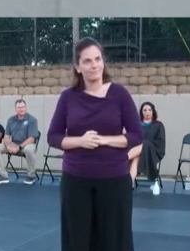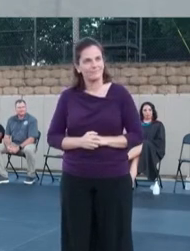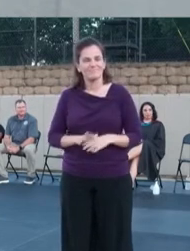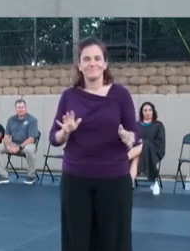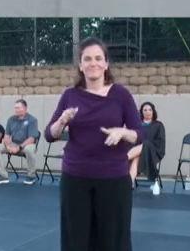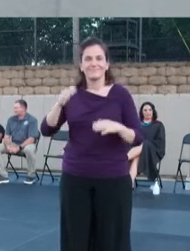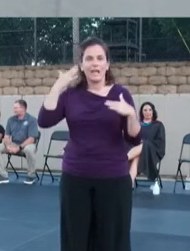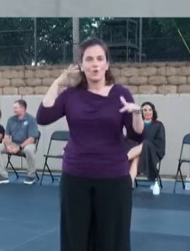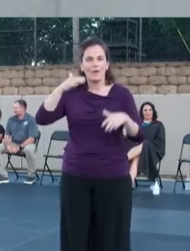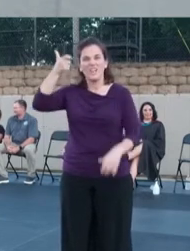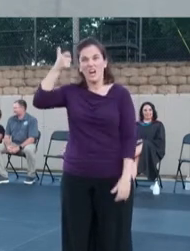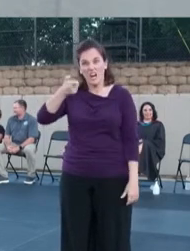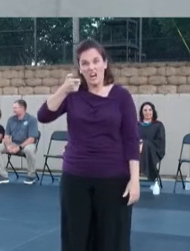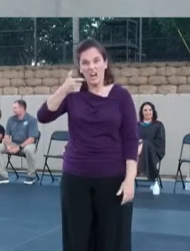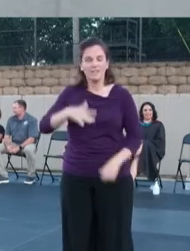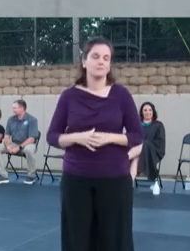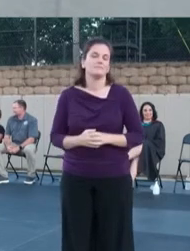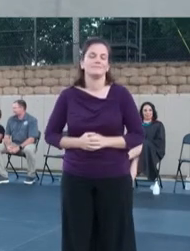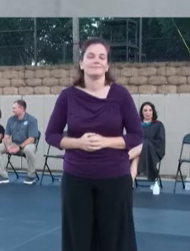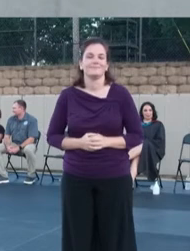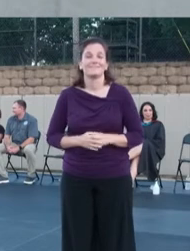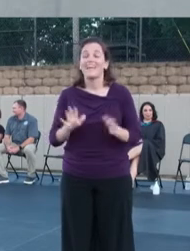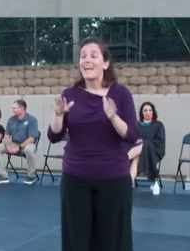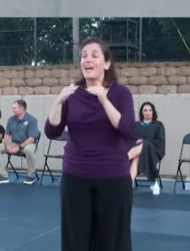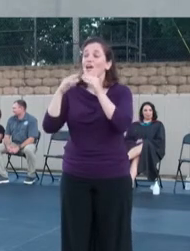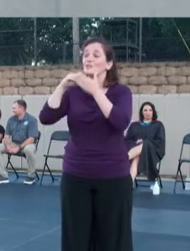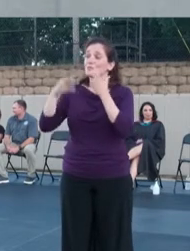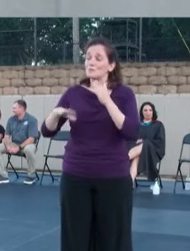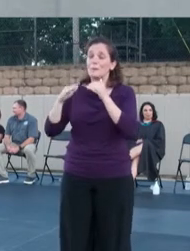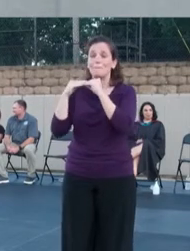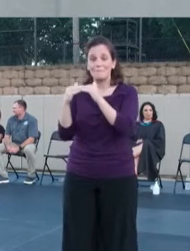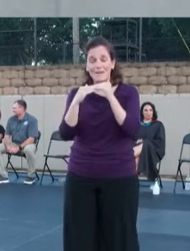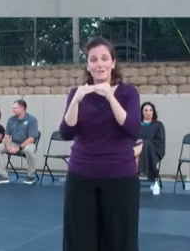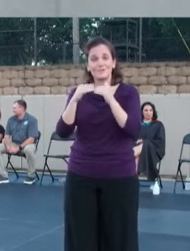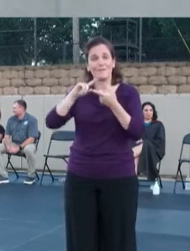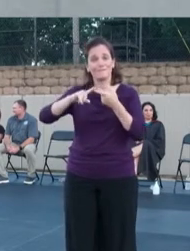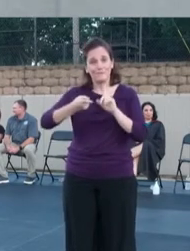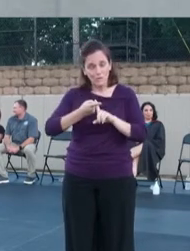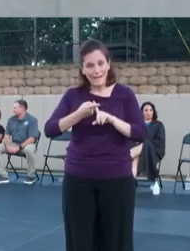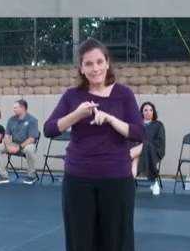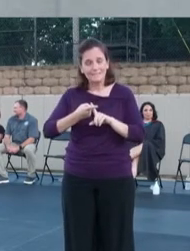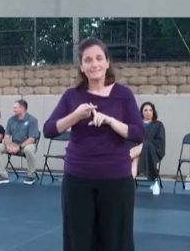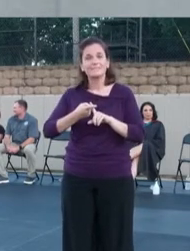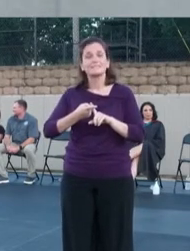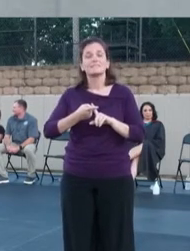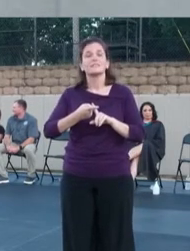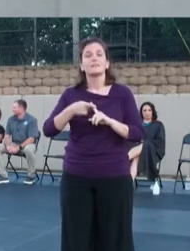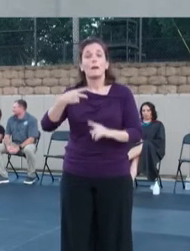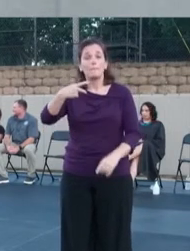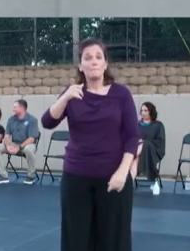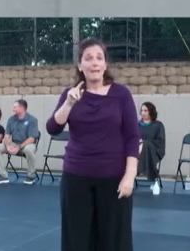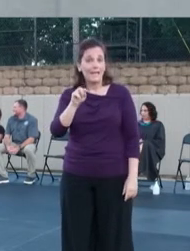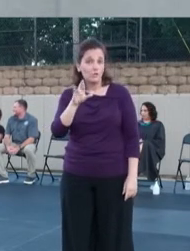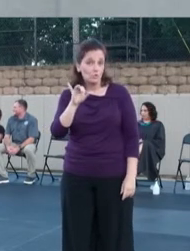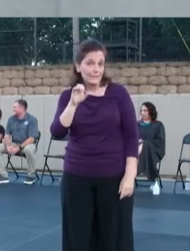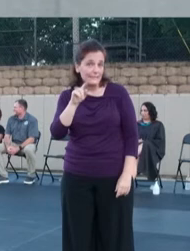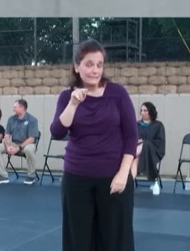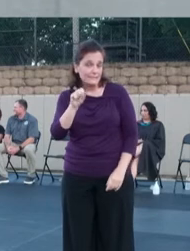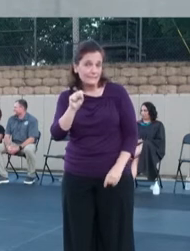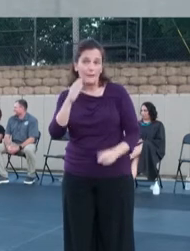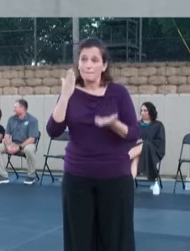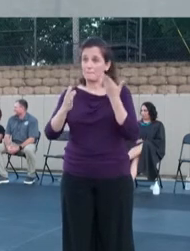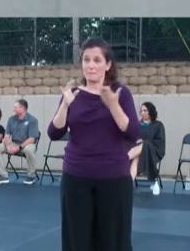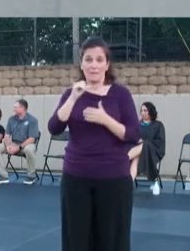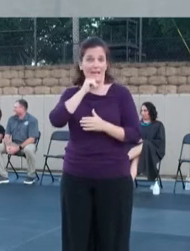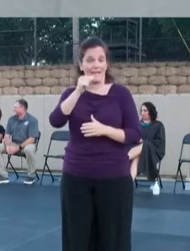Now, students, my peers, my friends, patriots I may not have had the pleasure of coming to